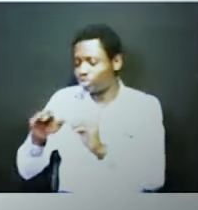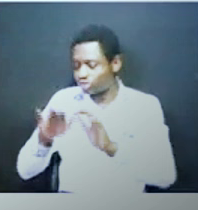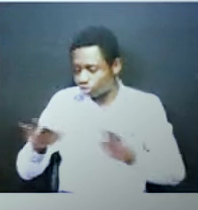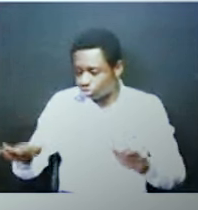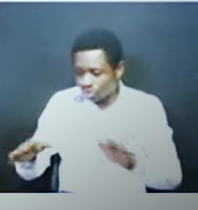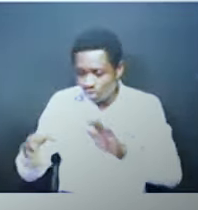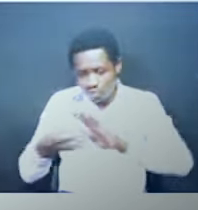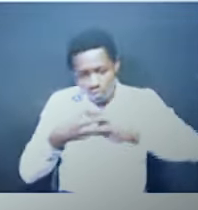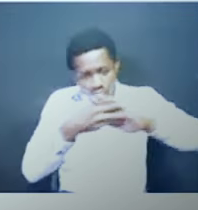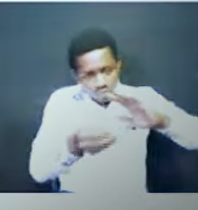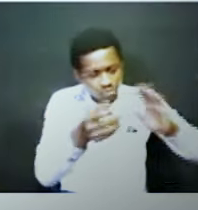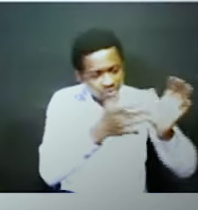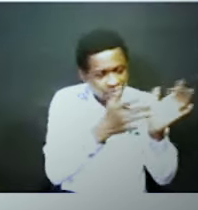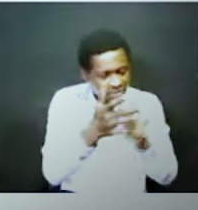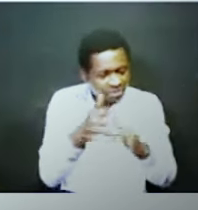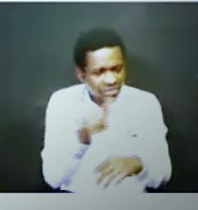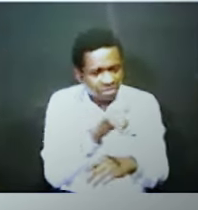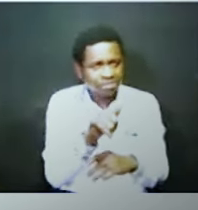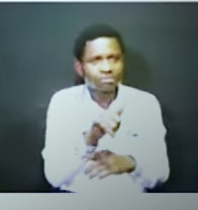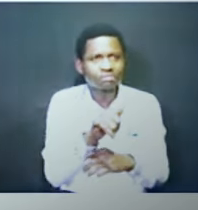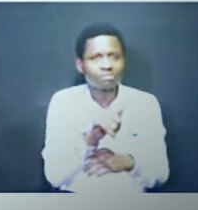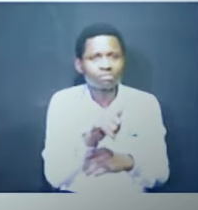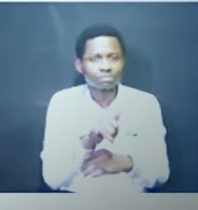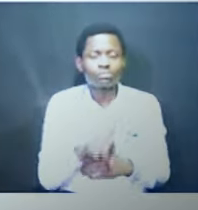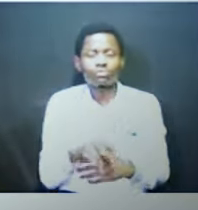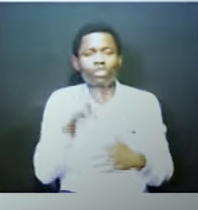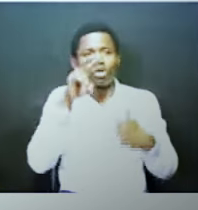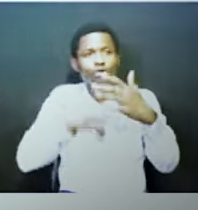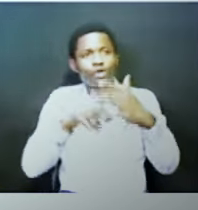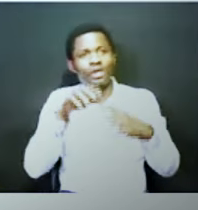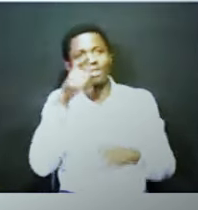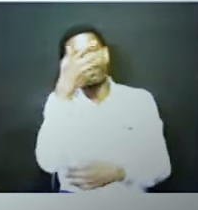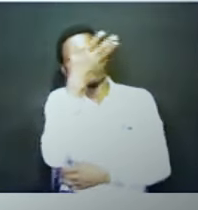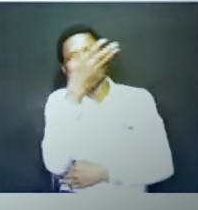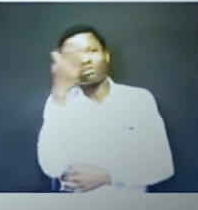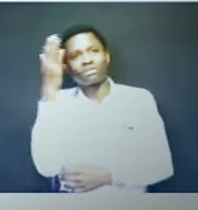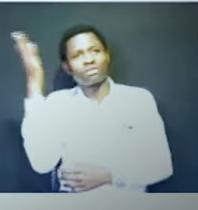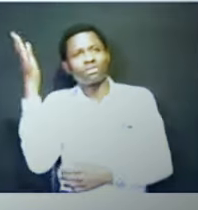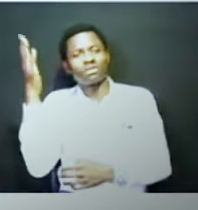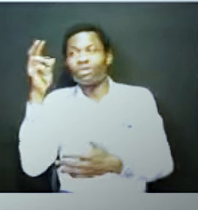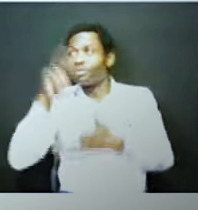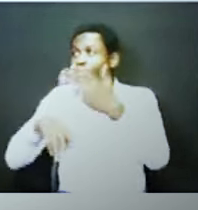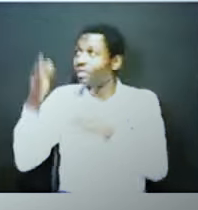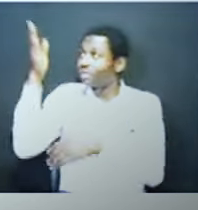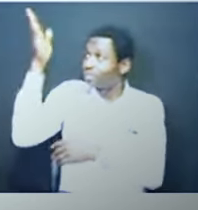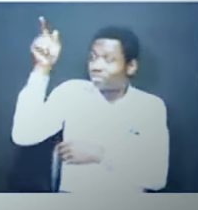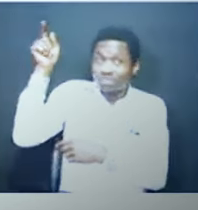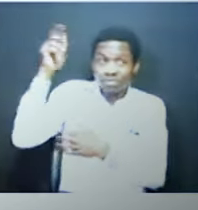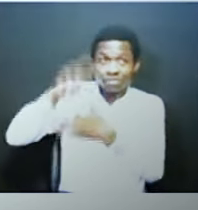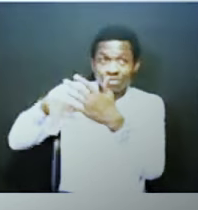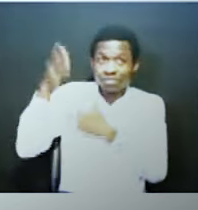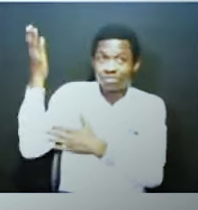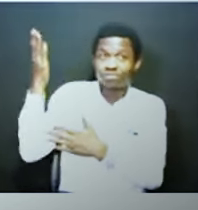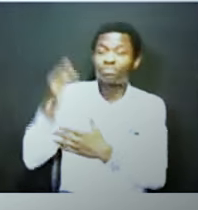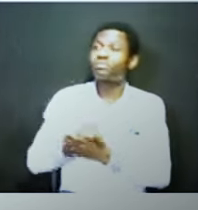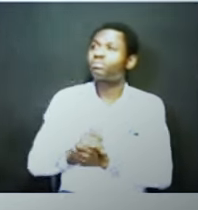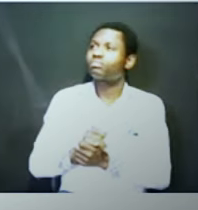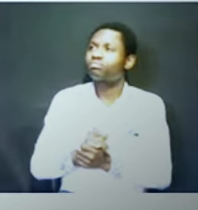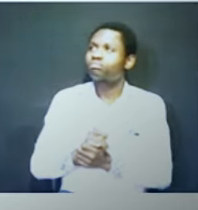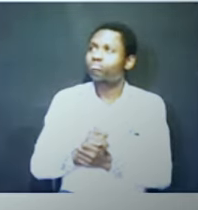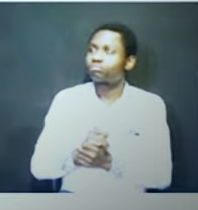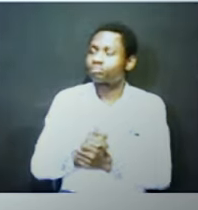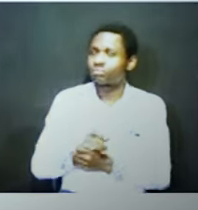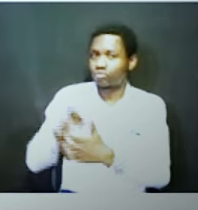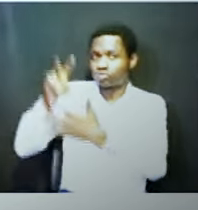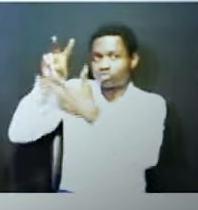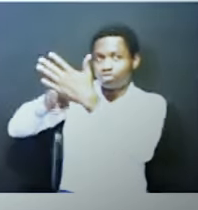Christ. I want us to read what is inscribed there. Then we will bring our message